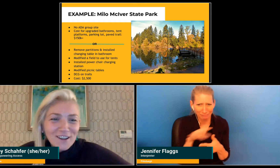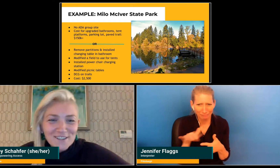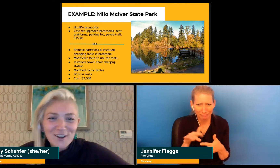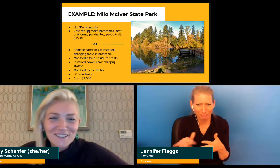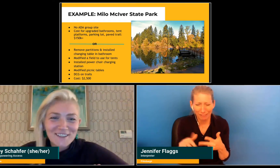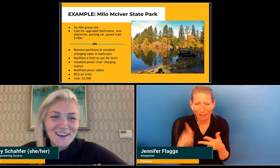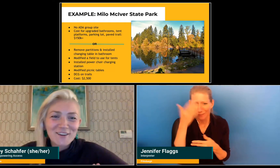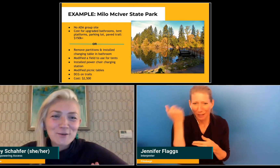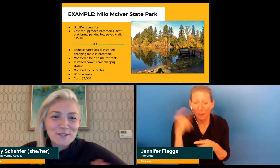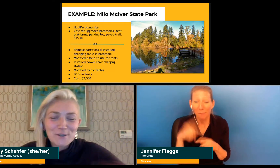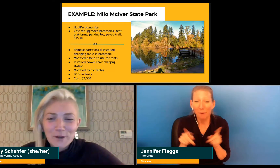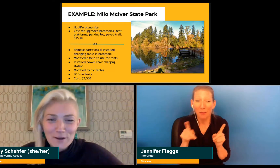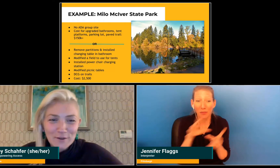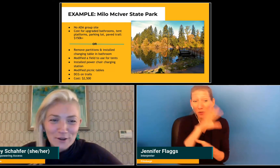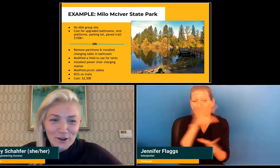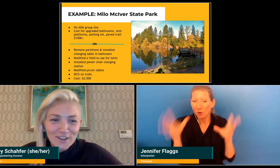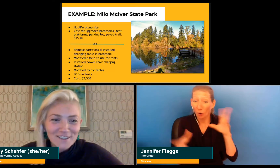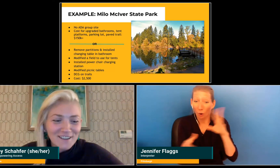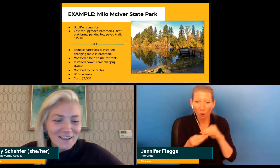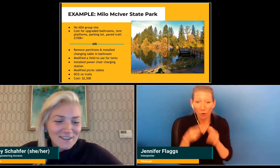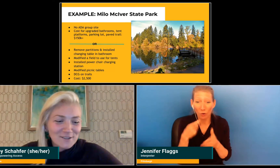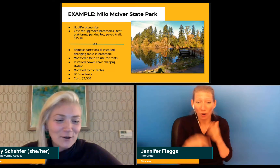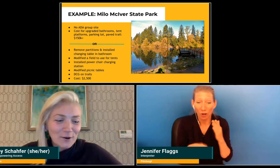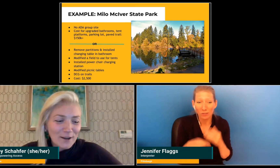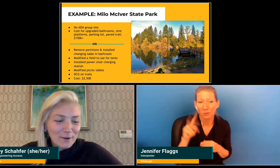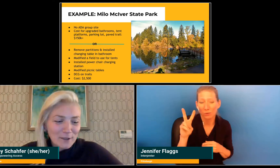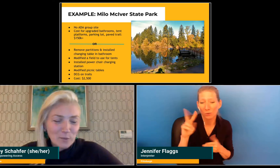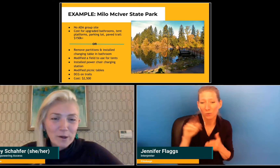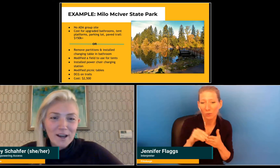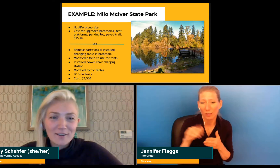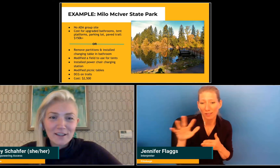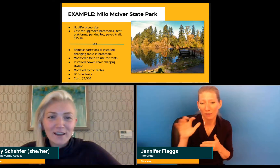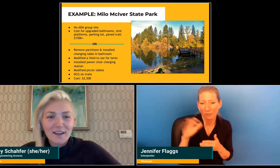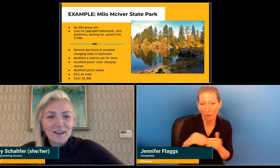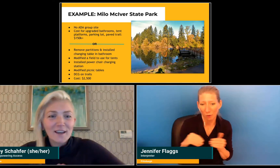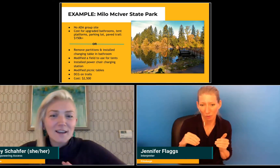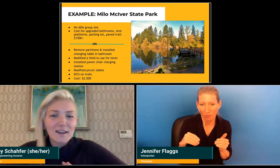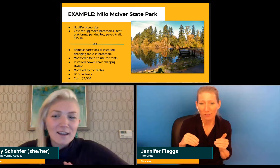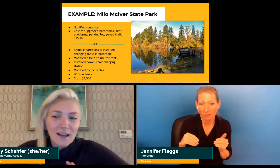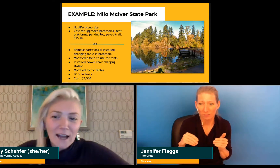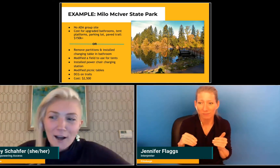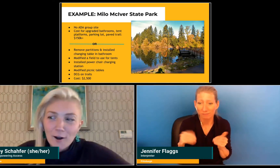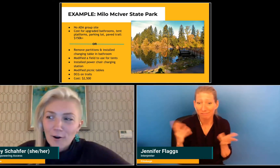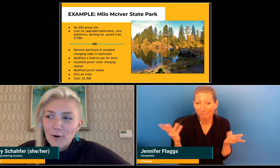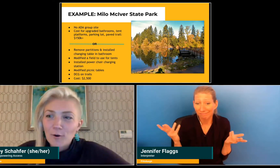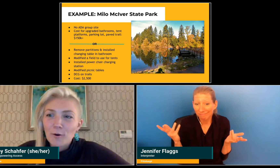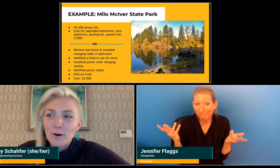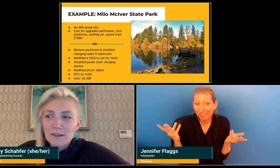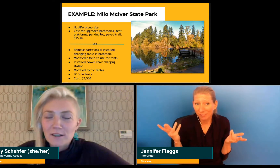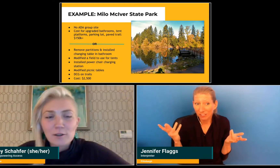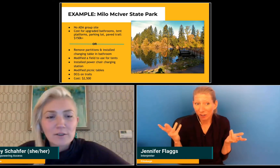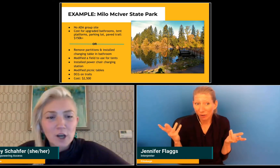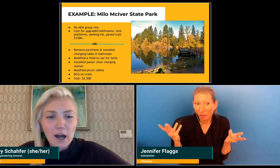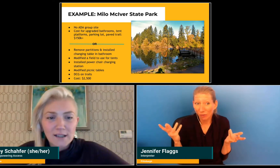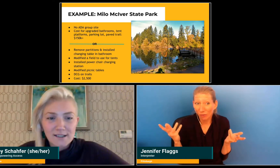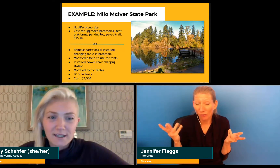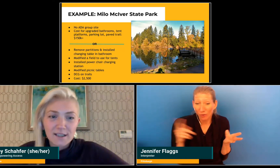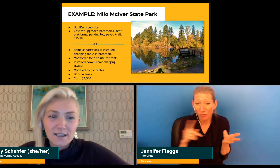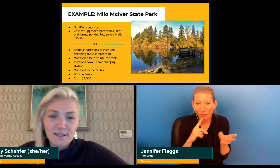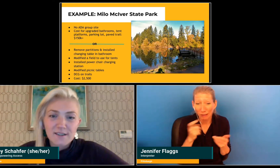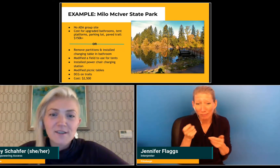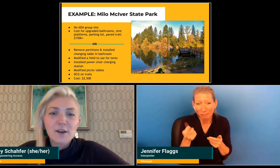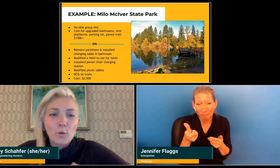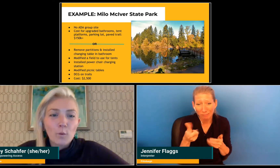But the cost altogether was $2,500. So I wanted to point out like how little of a cost